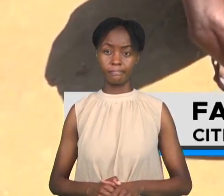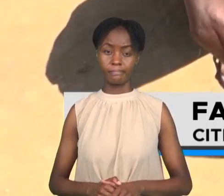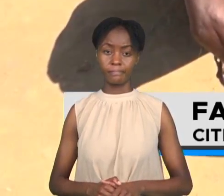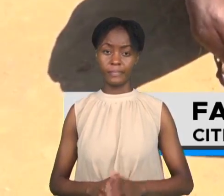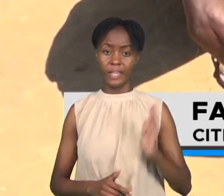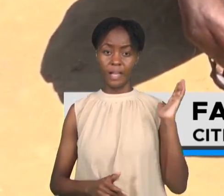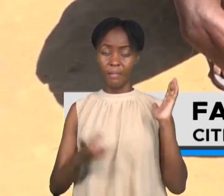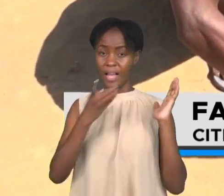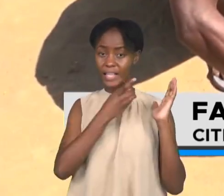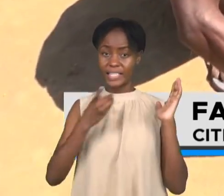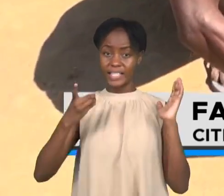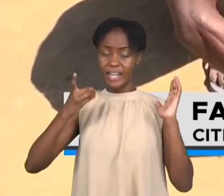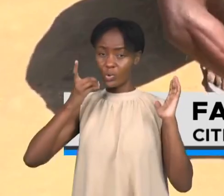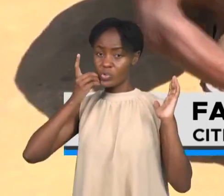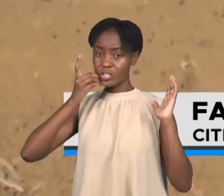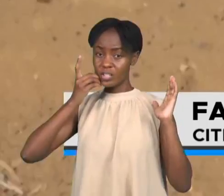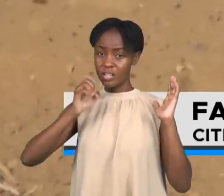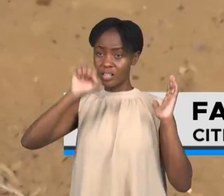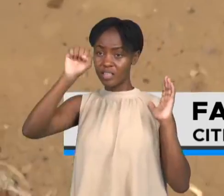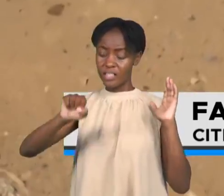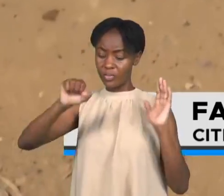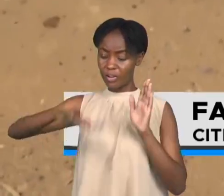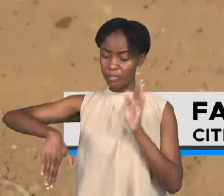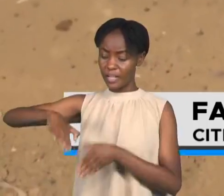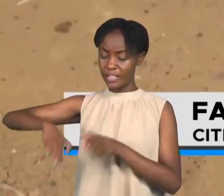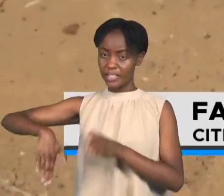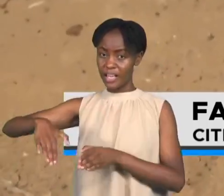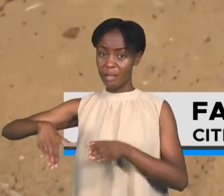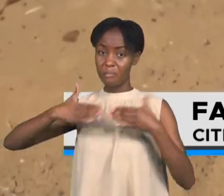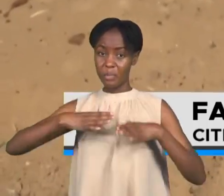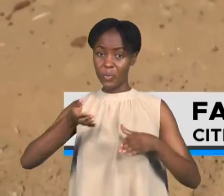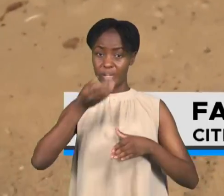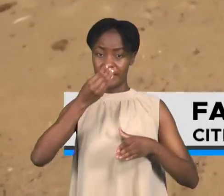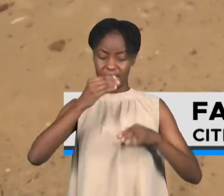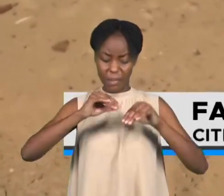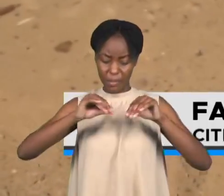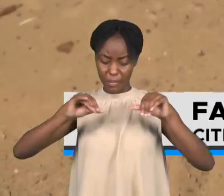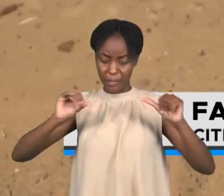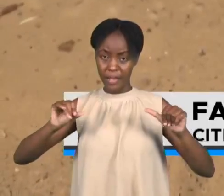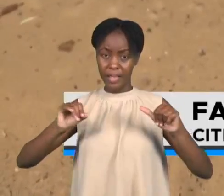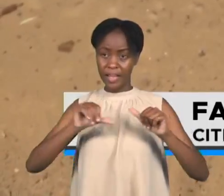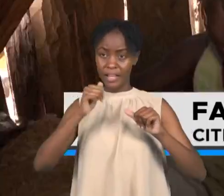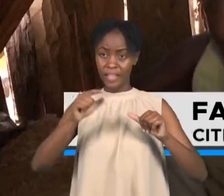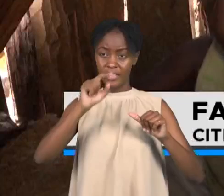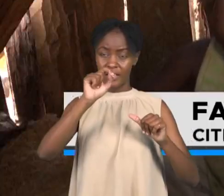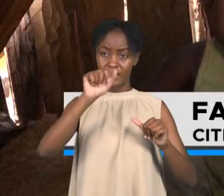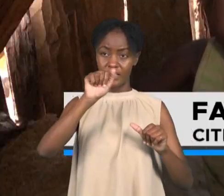In the drought-ravaged south of Madagascar, people are filling their bellies with white clay mixed with tamarind to cope with